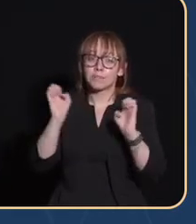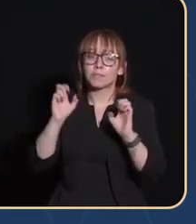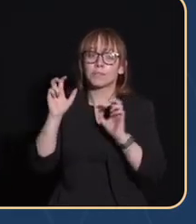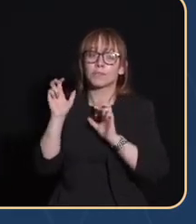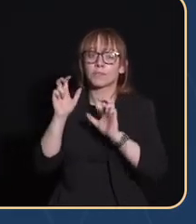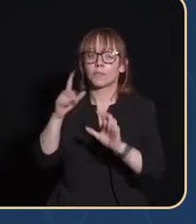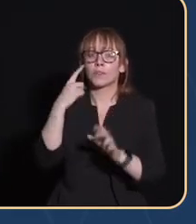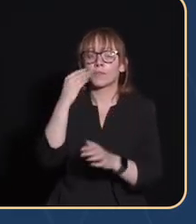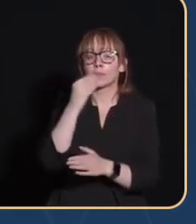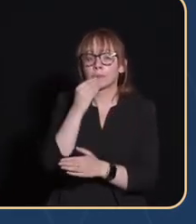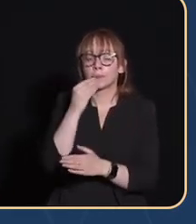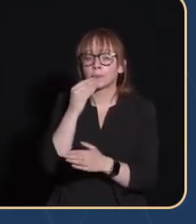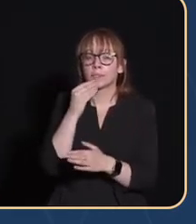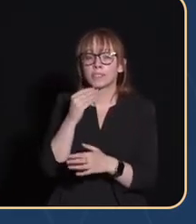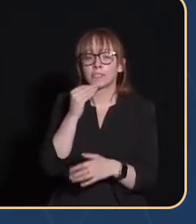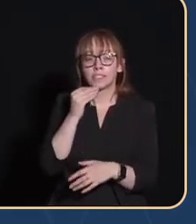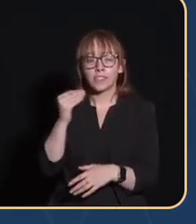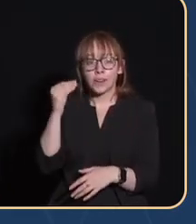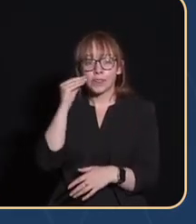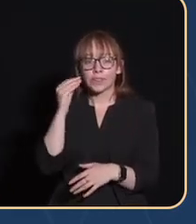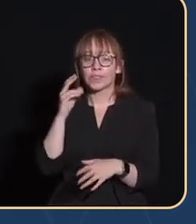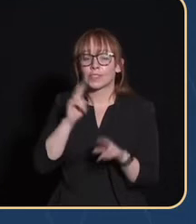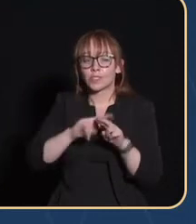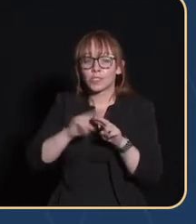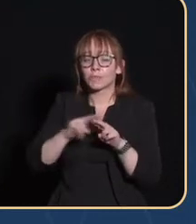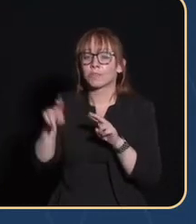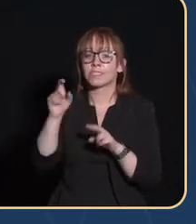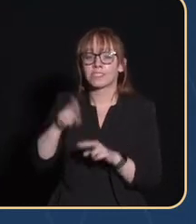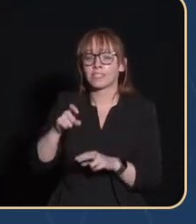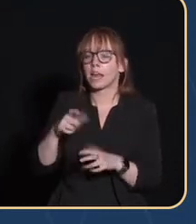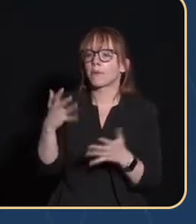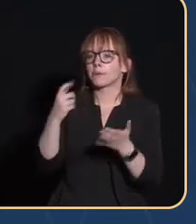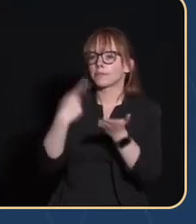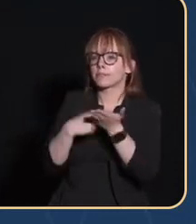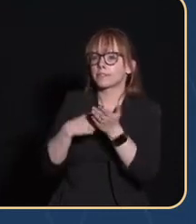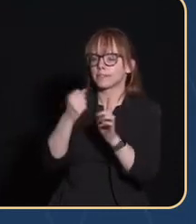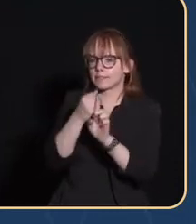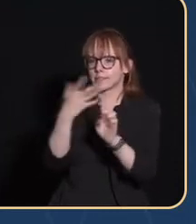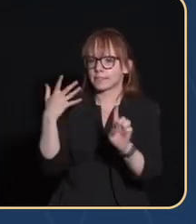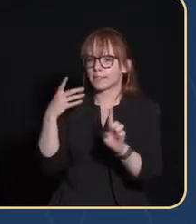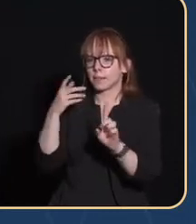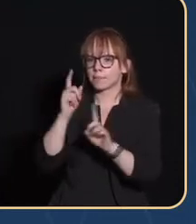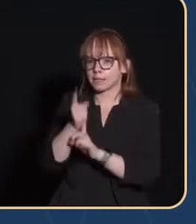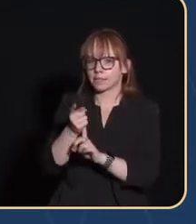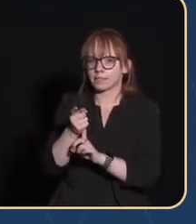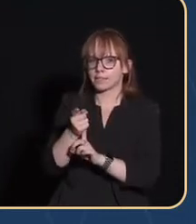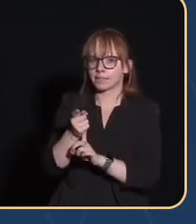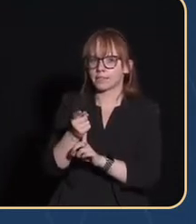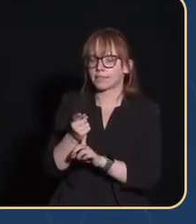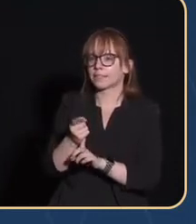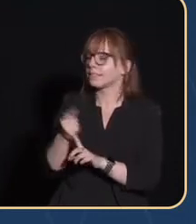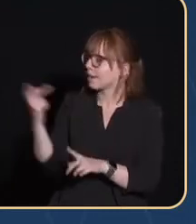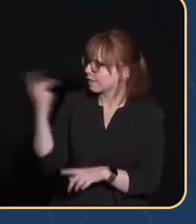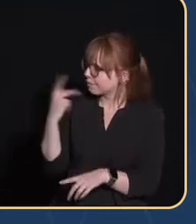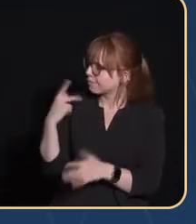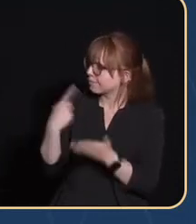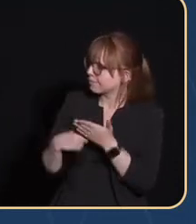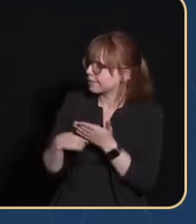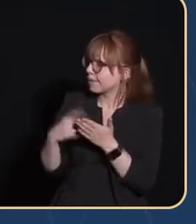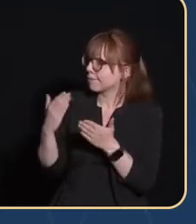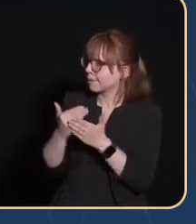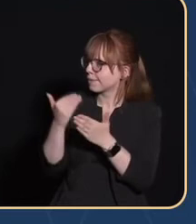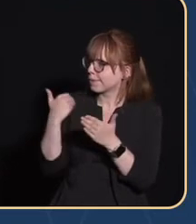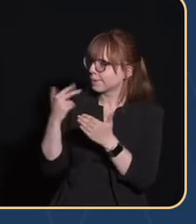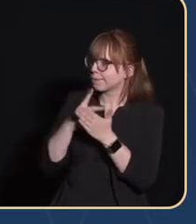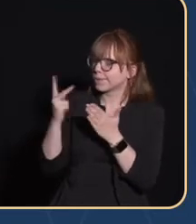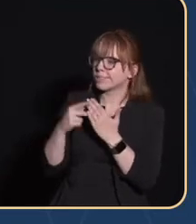for food, shelter, and transportation needs. And I want to talk about this for just a moment. Matter of fact, David and I were just talking about this before the program started,